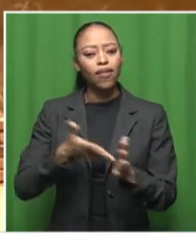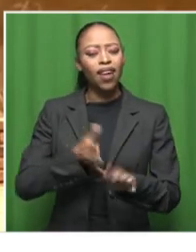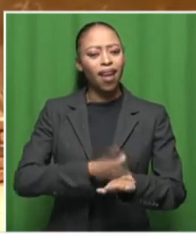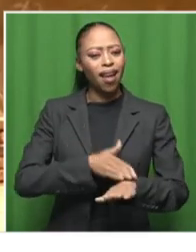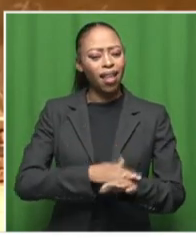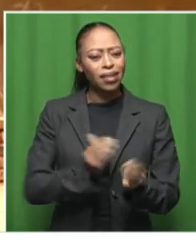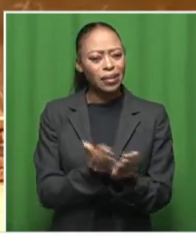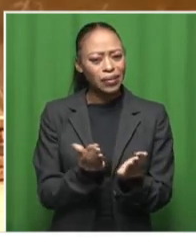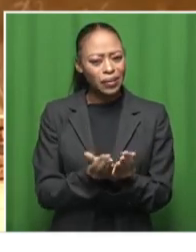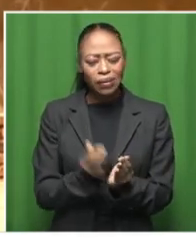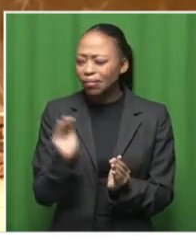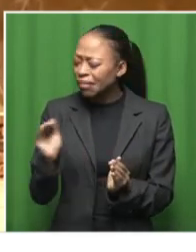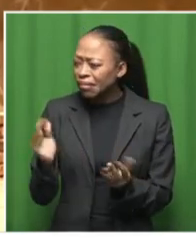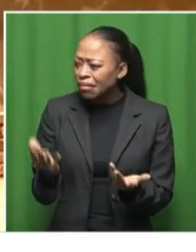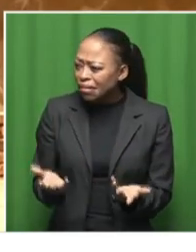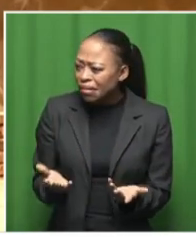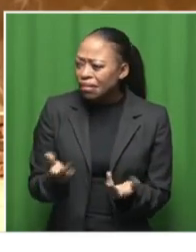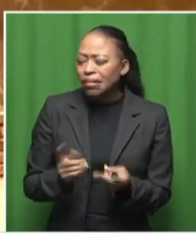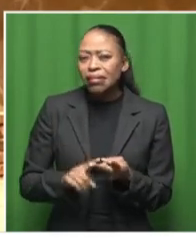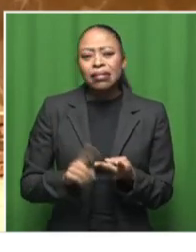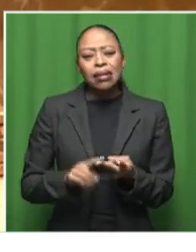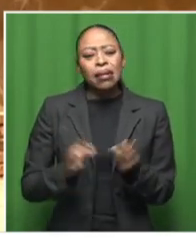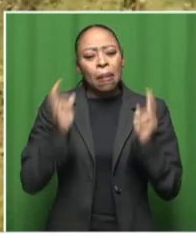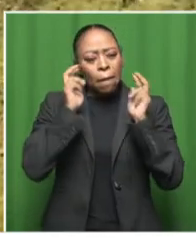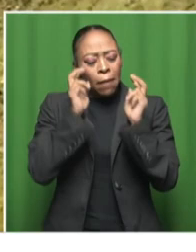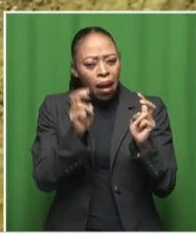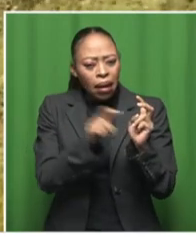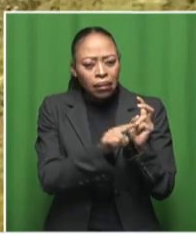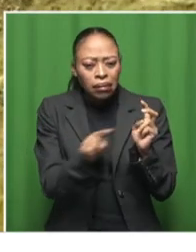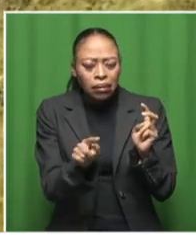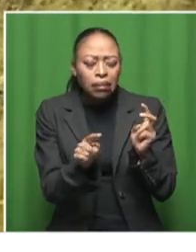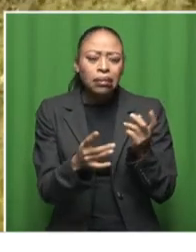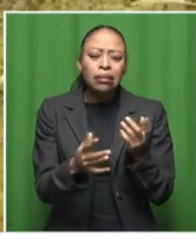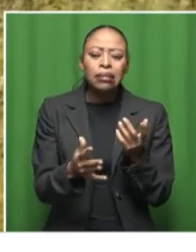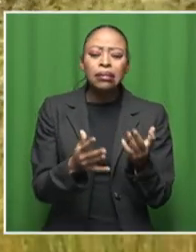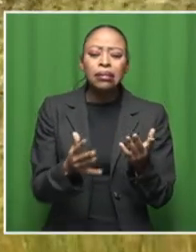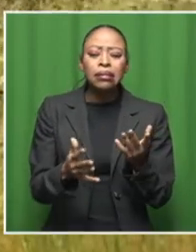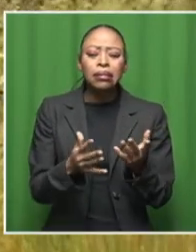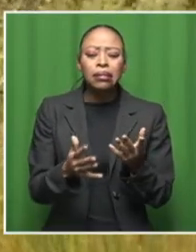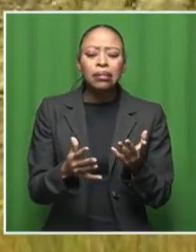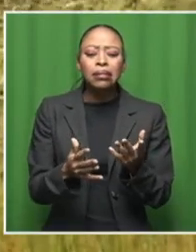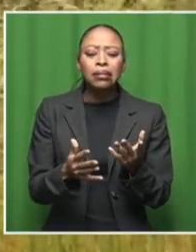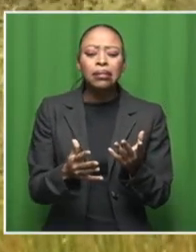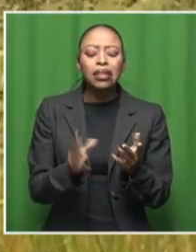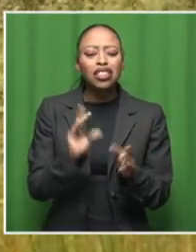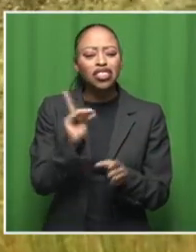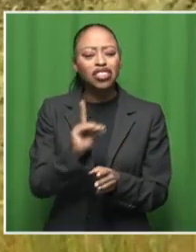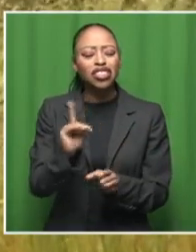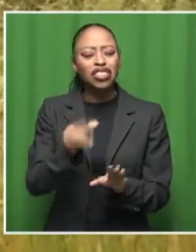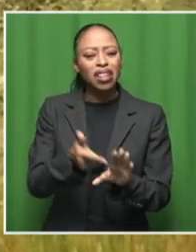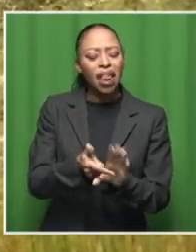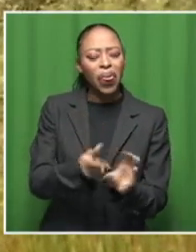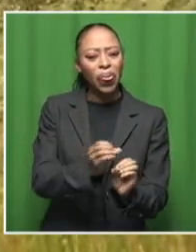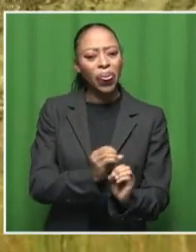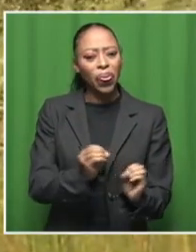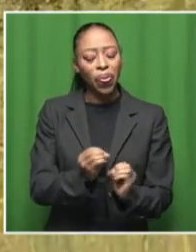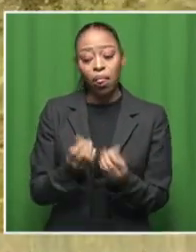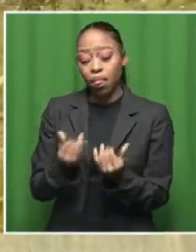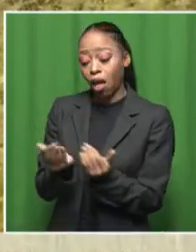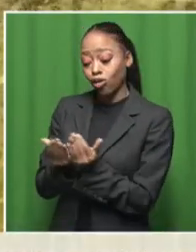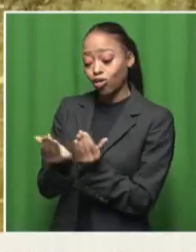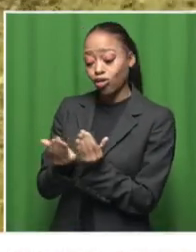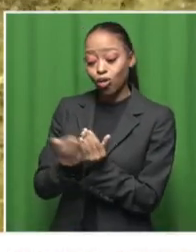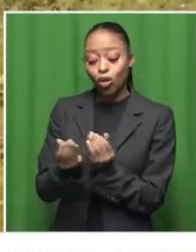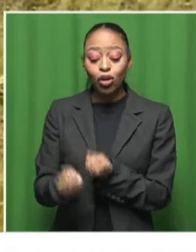school, and sometimes the bus will not even have a diesel. The school will have to provide